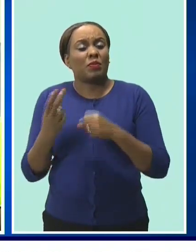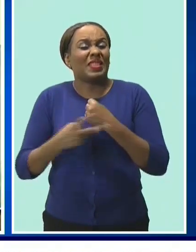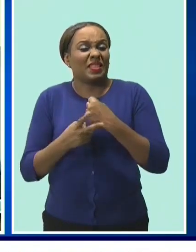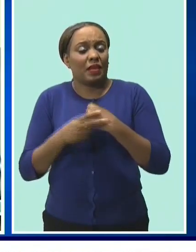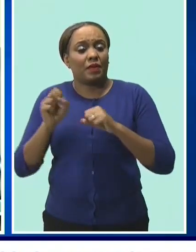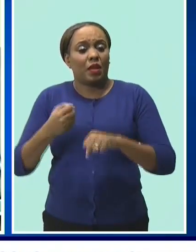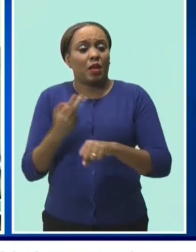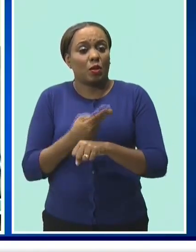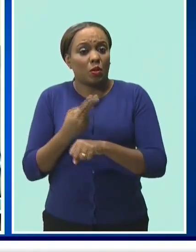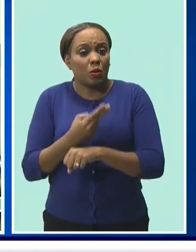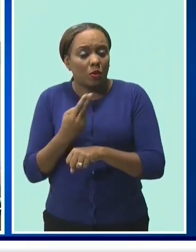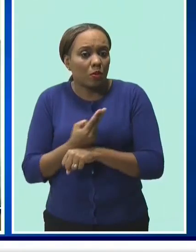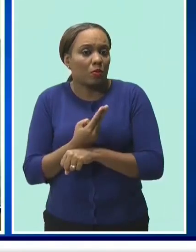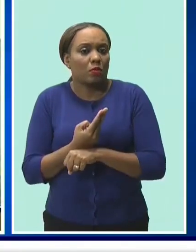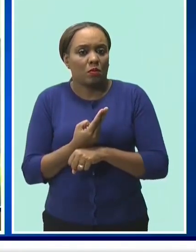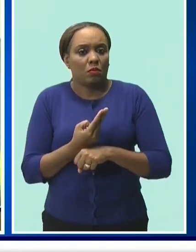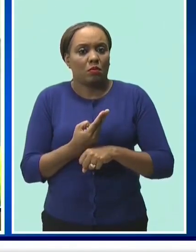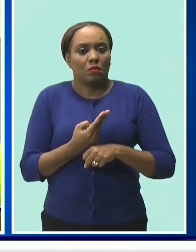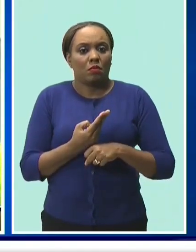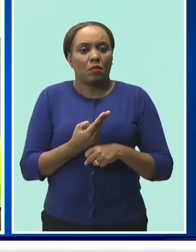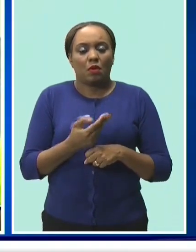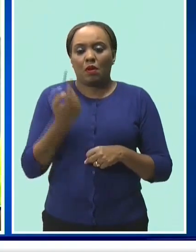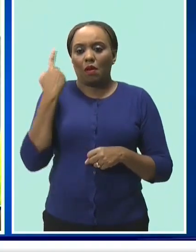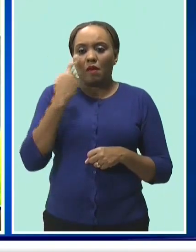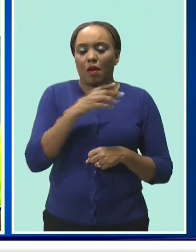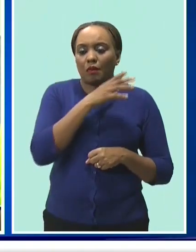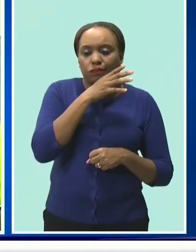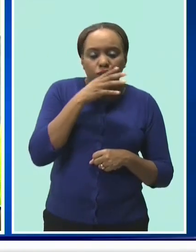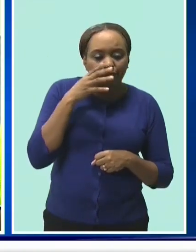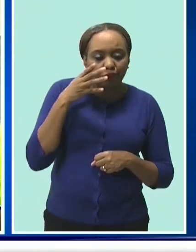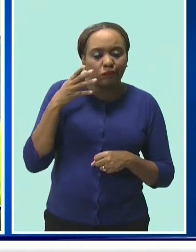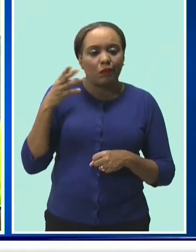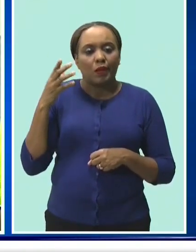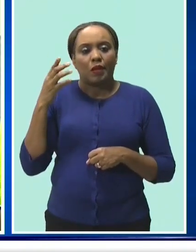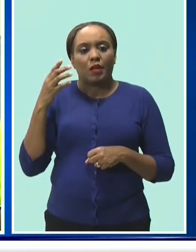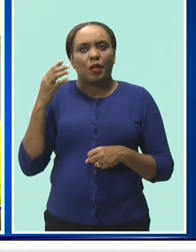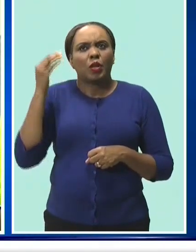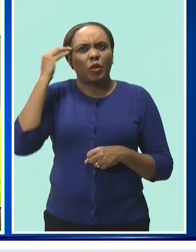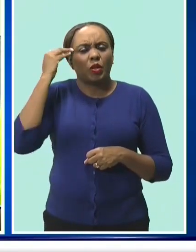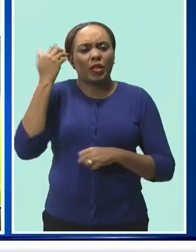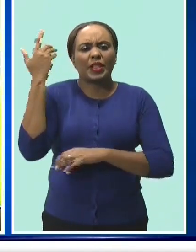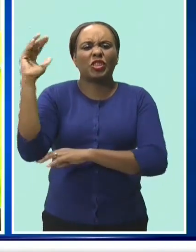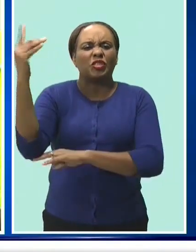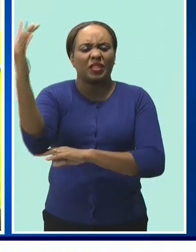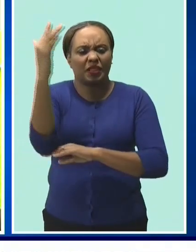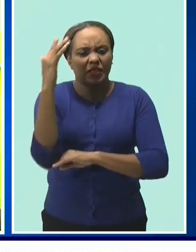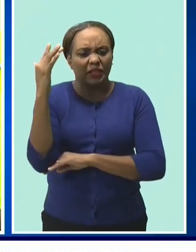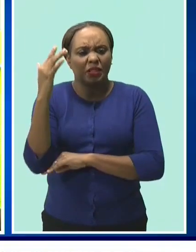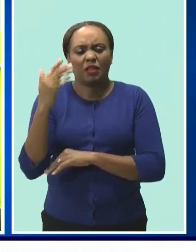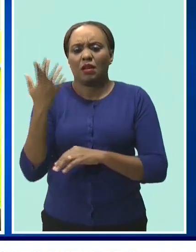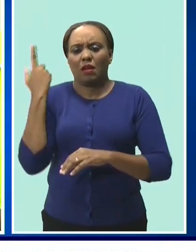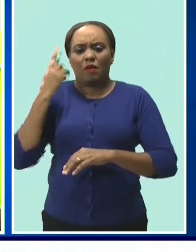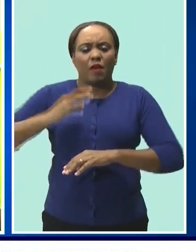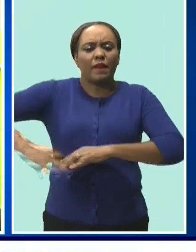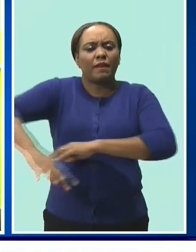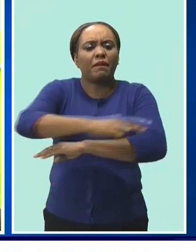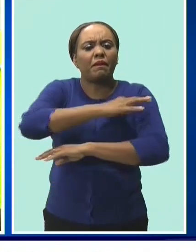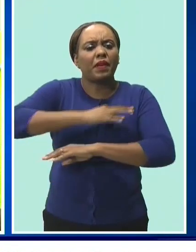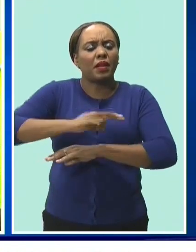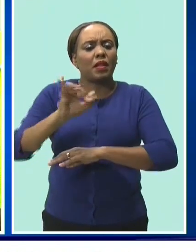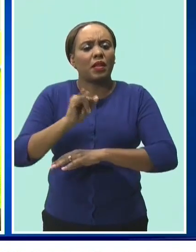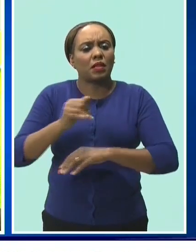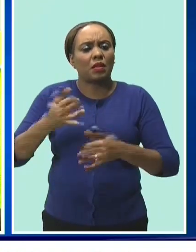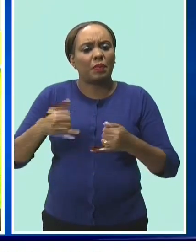the Barbados market. So either irrigation of the 1 million trees that the Prime Minister has talked about, irrigation of football fields for the National Sports